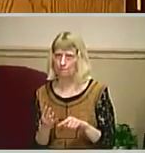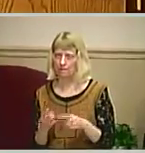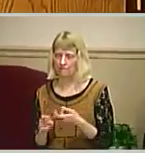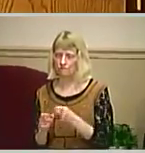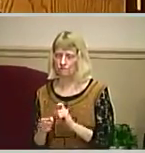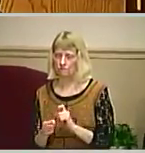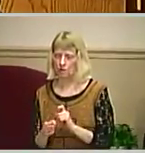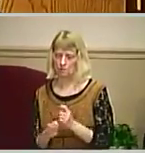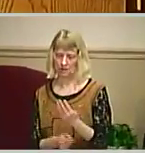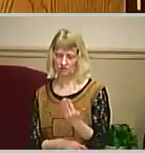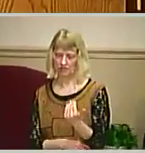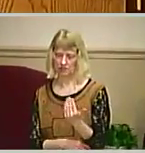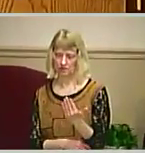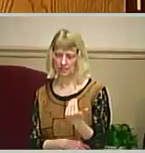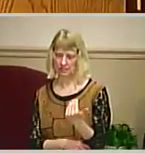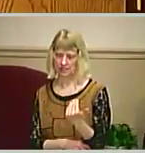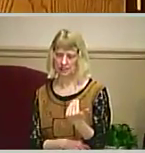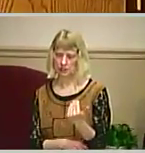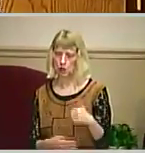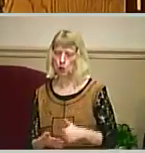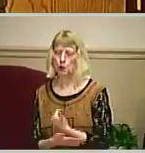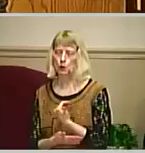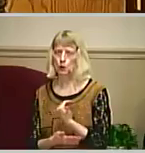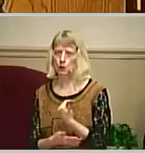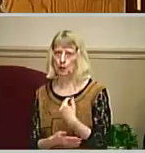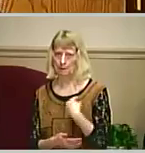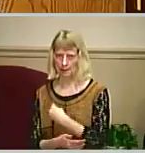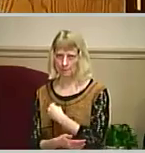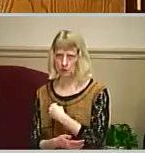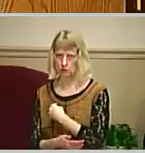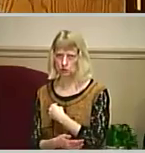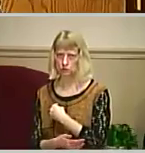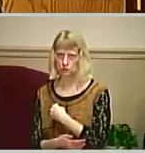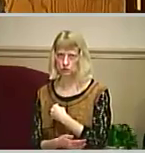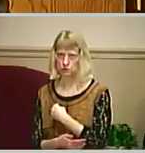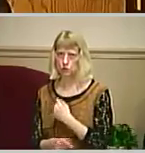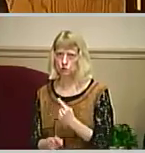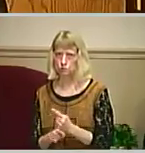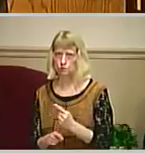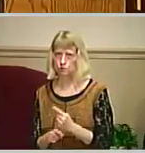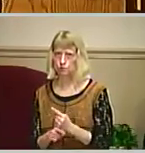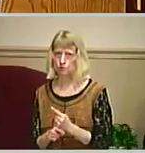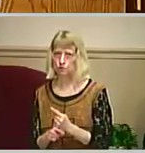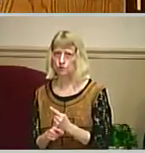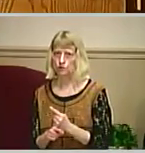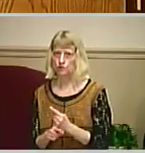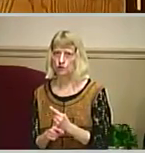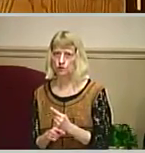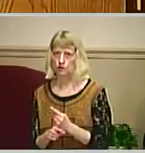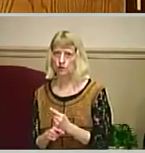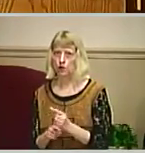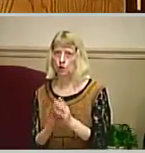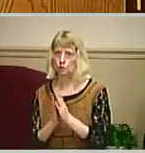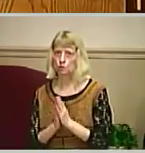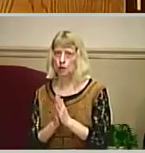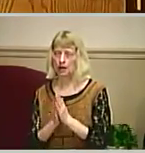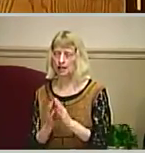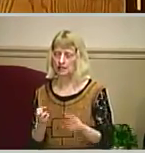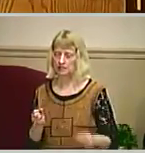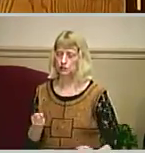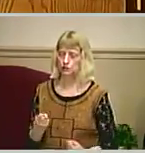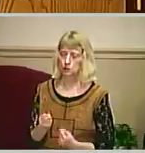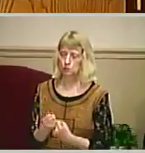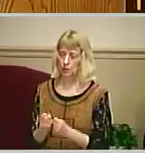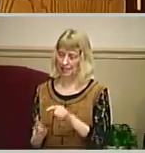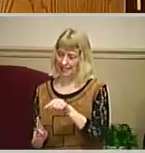of the 15 new cabinet members have regularly for years been praying with and supporting